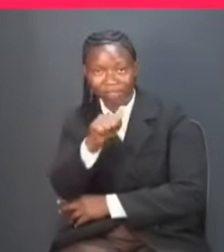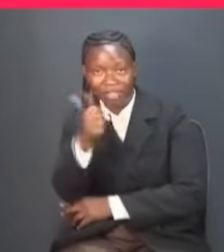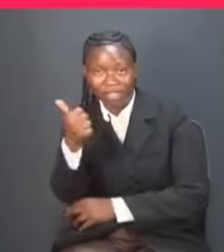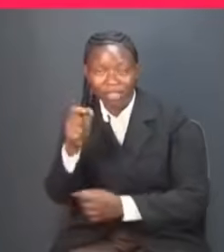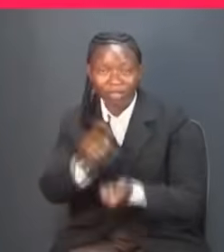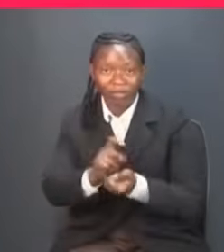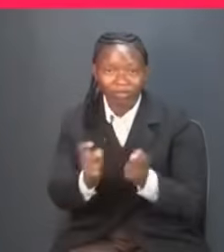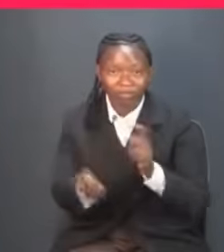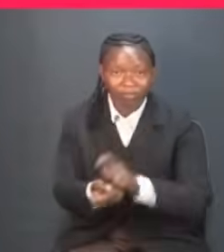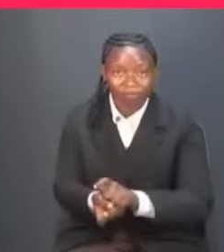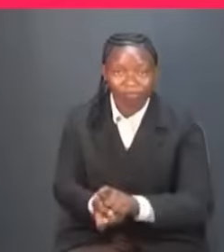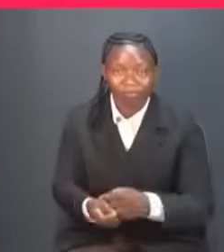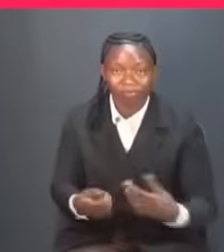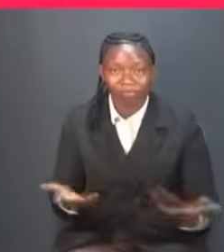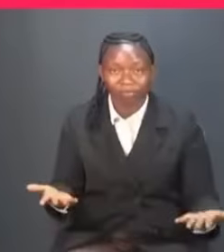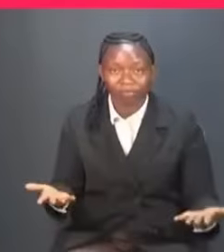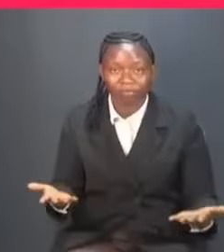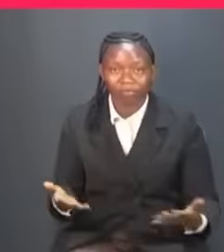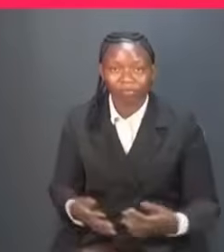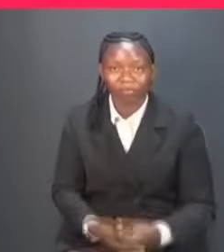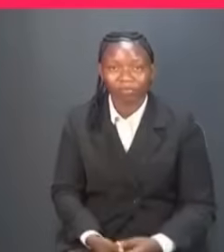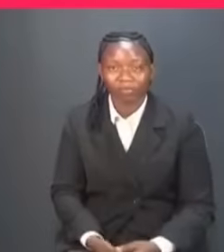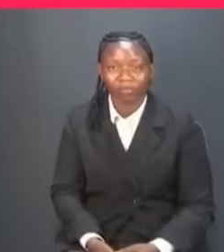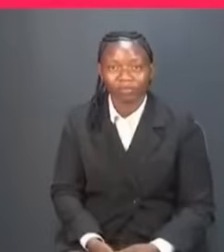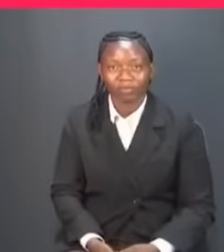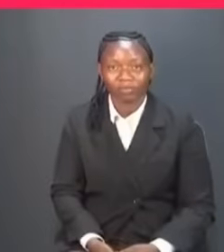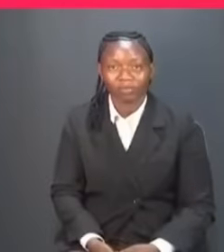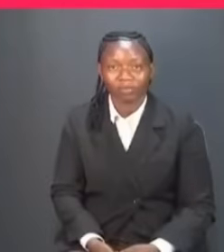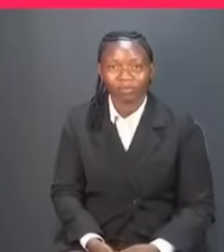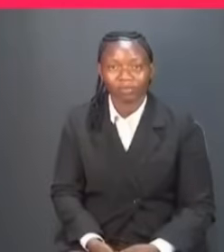2025. Any corrections?